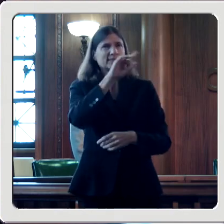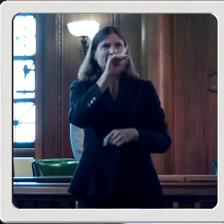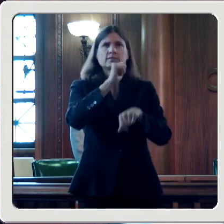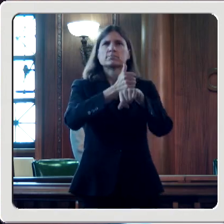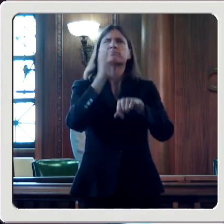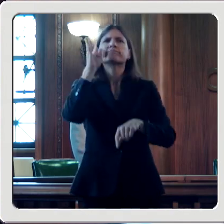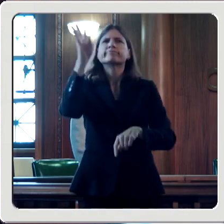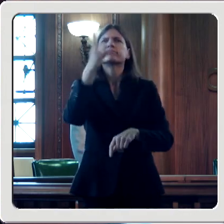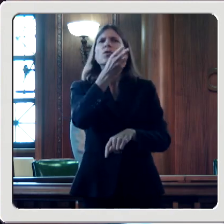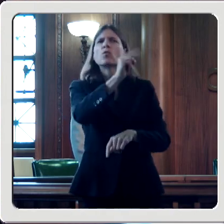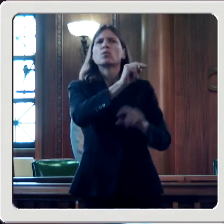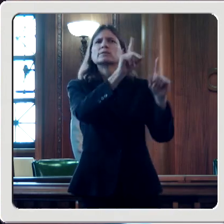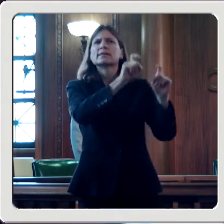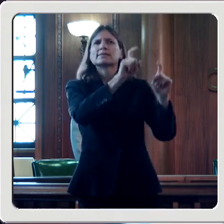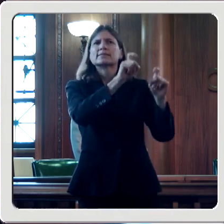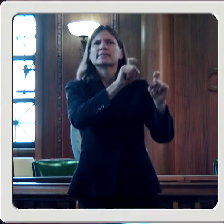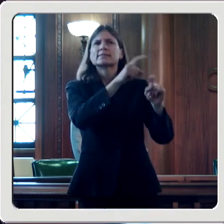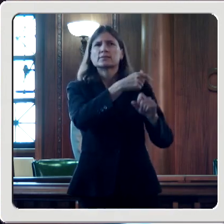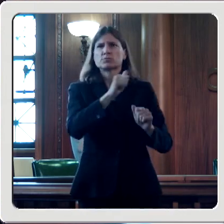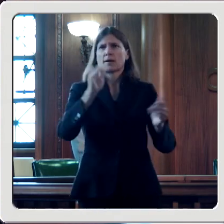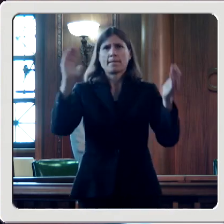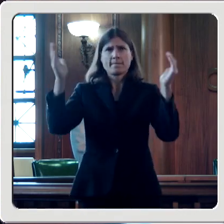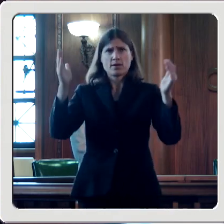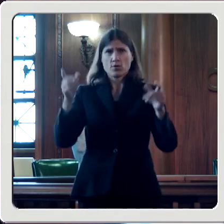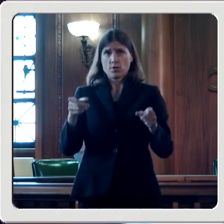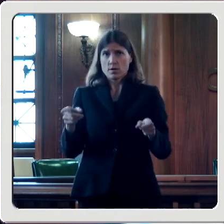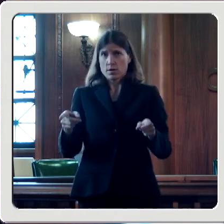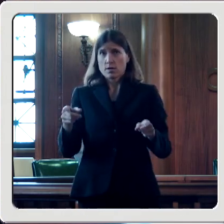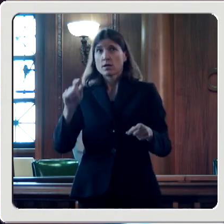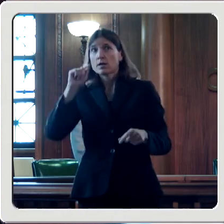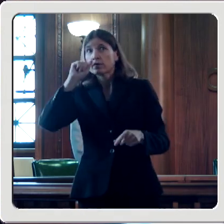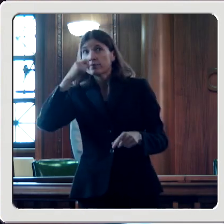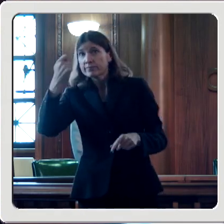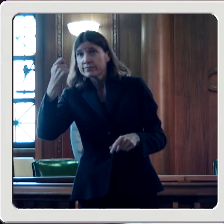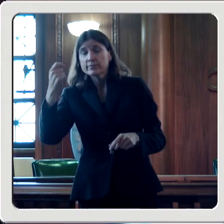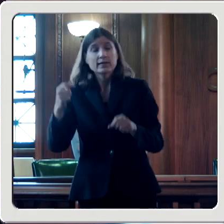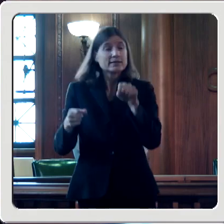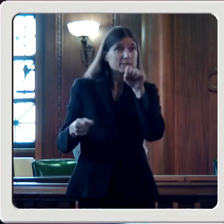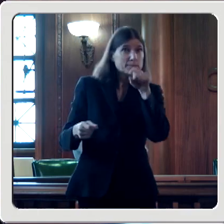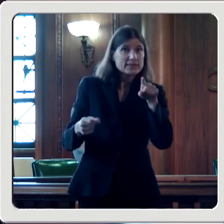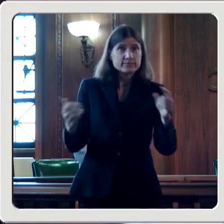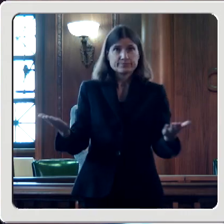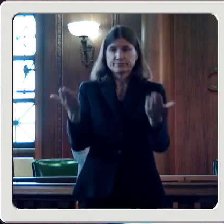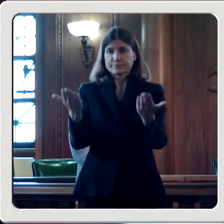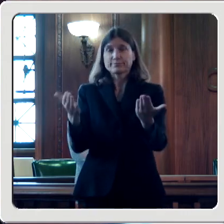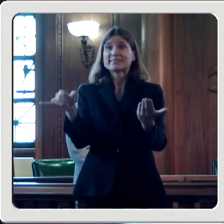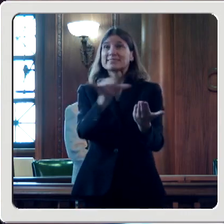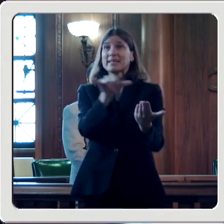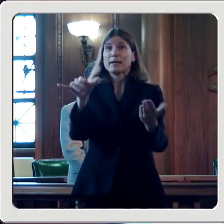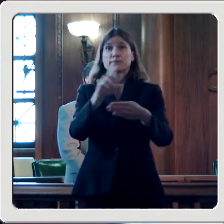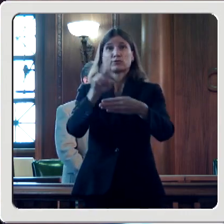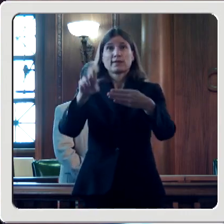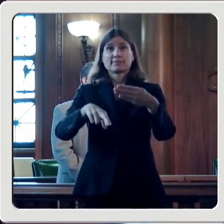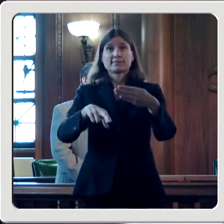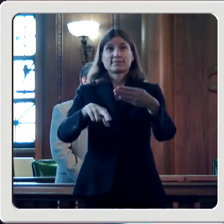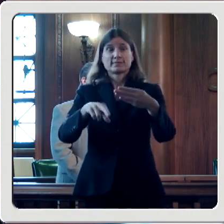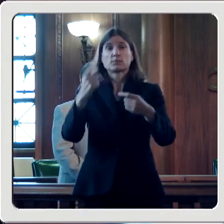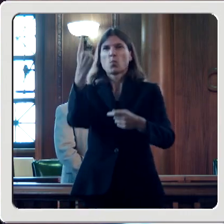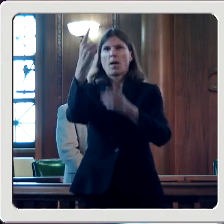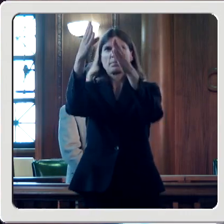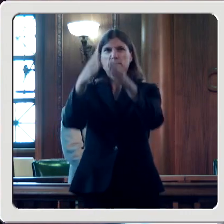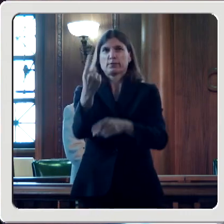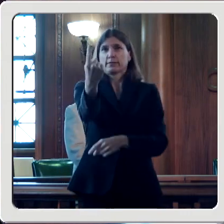the swab. Spit into a tube, cap it, send it along, very much like, a number of other tests that are out